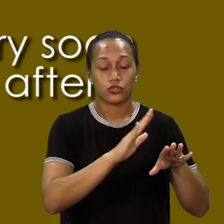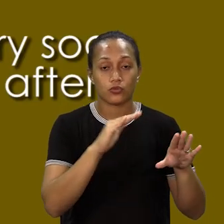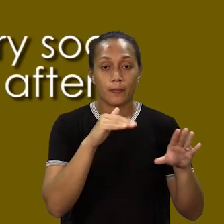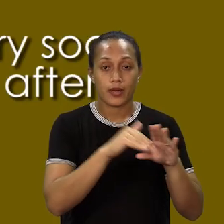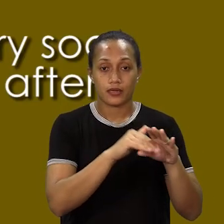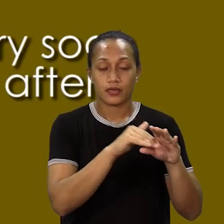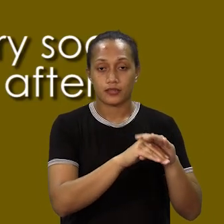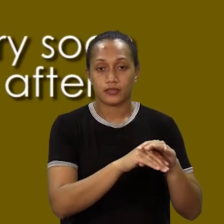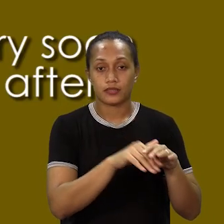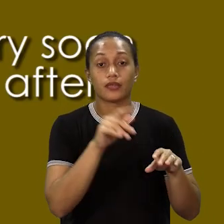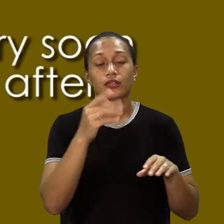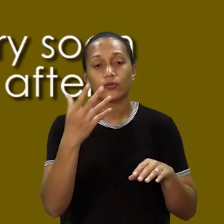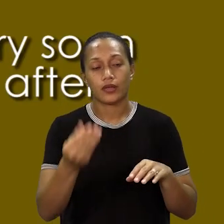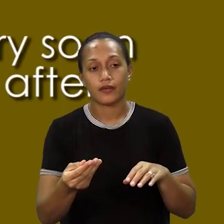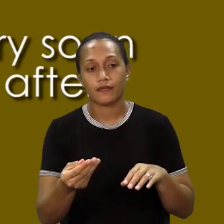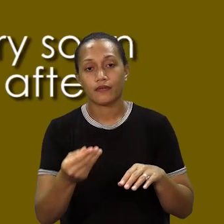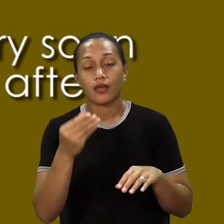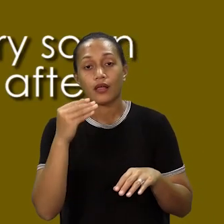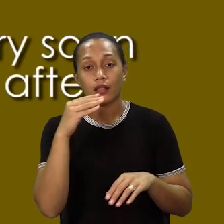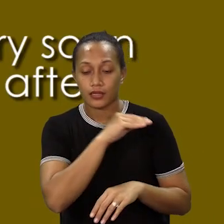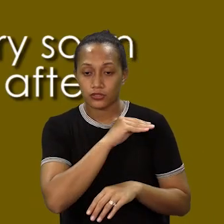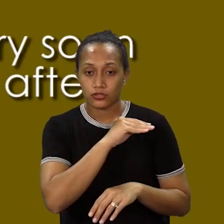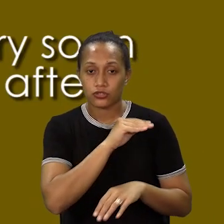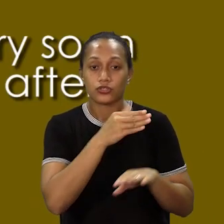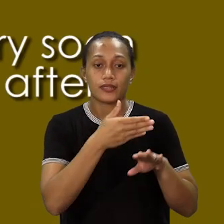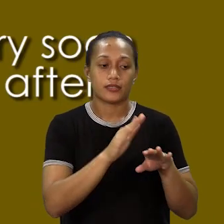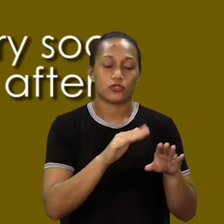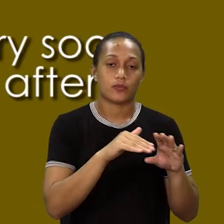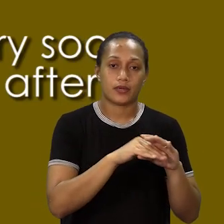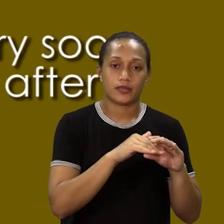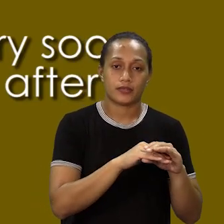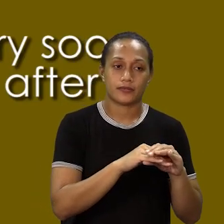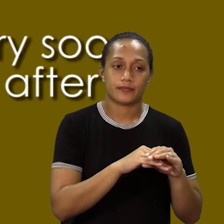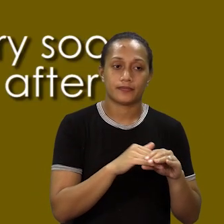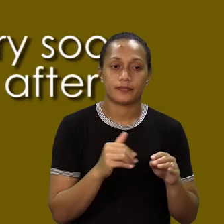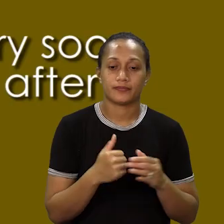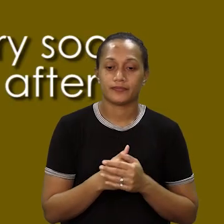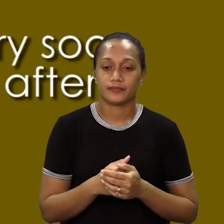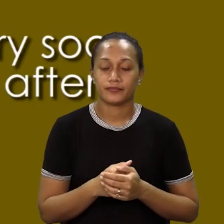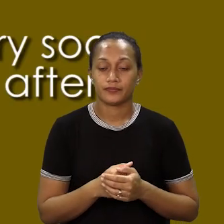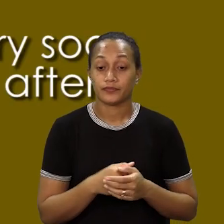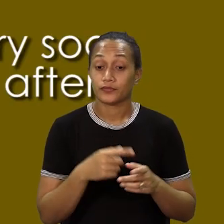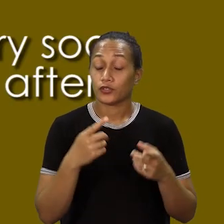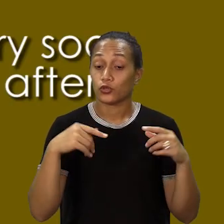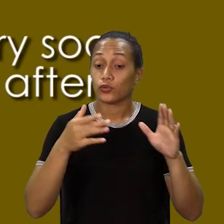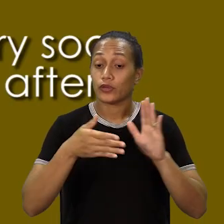have lunch at the new market. They will have lunch at the new market.